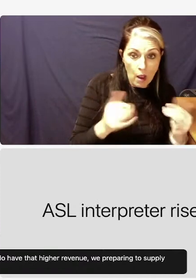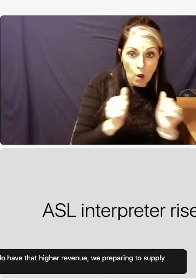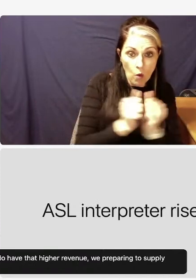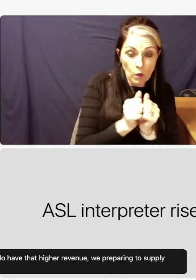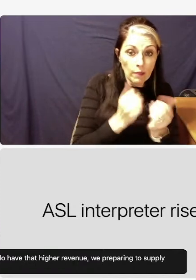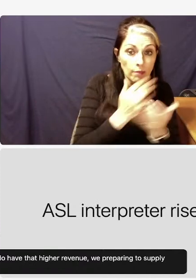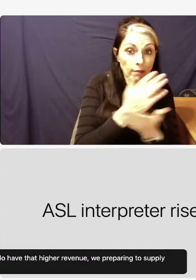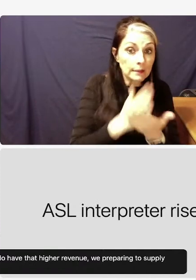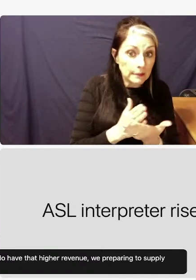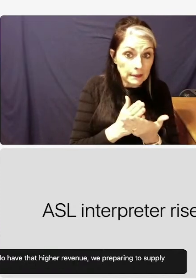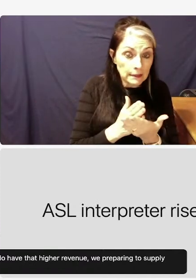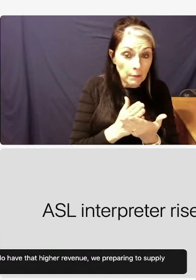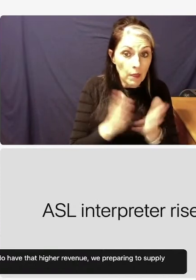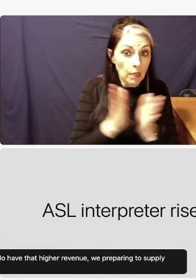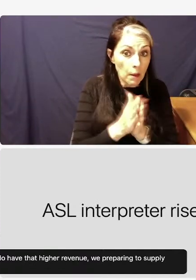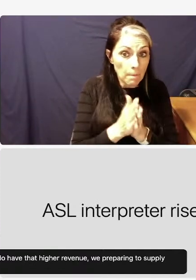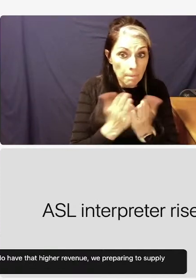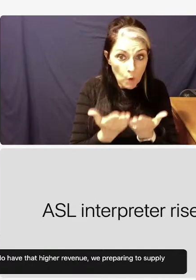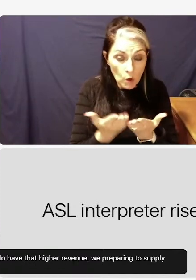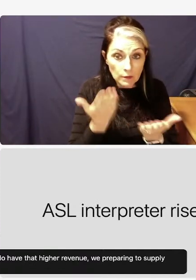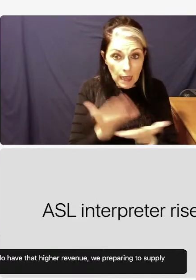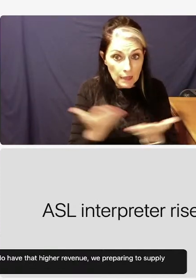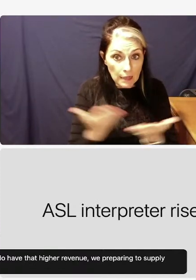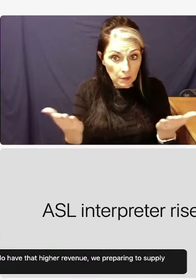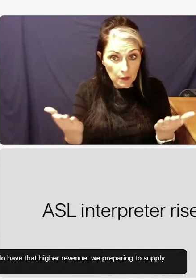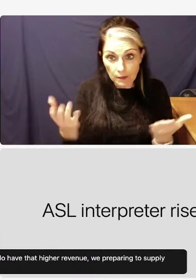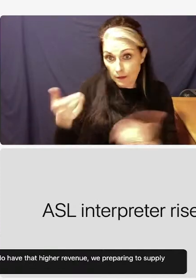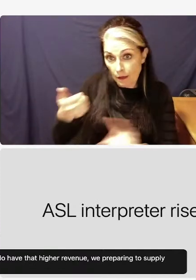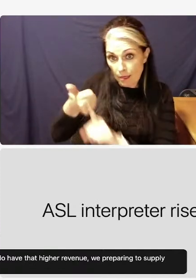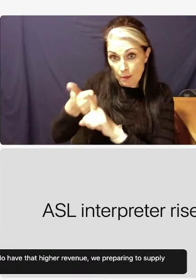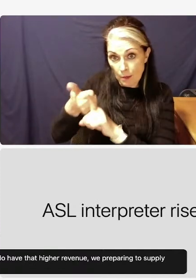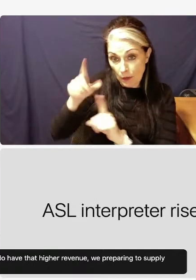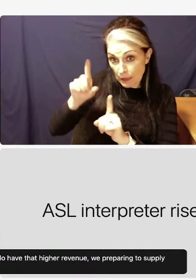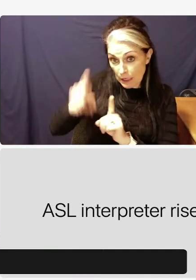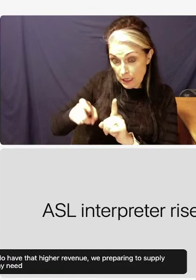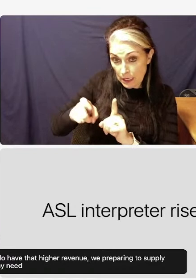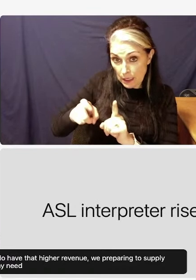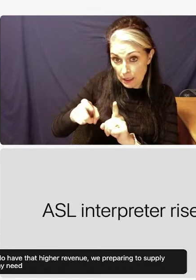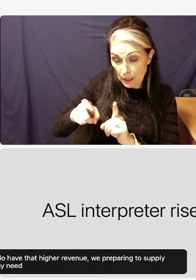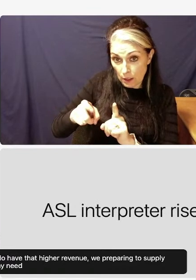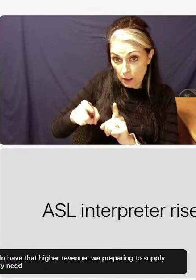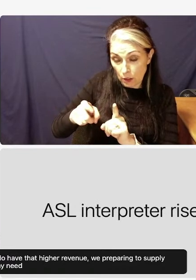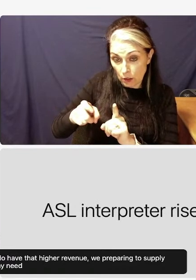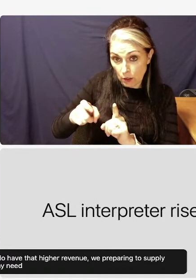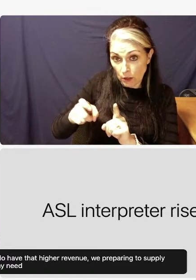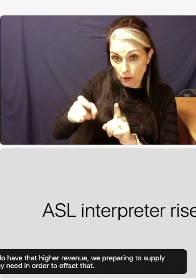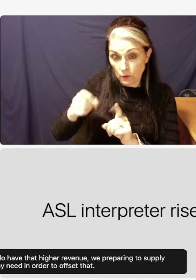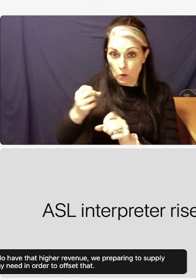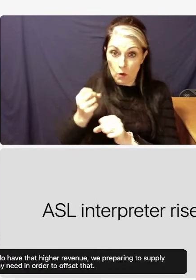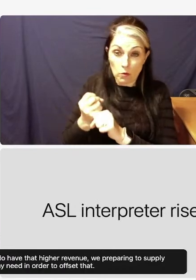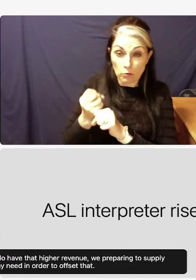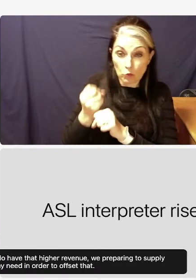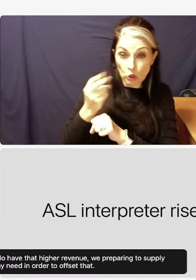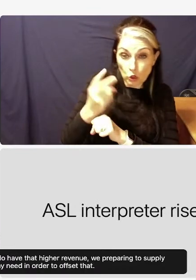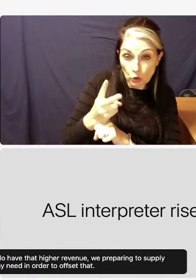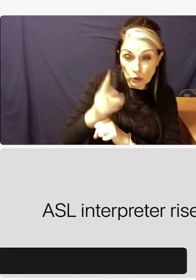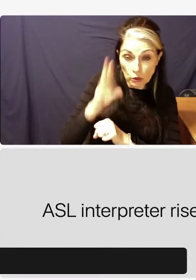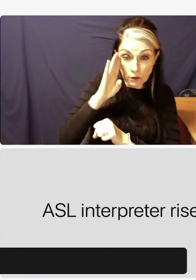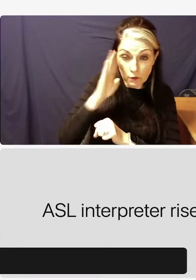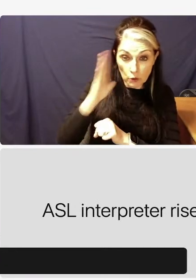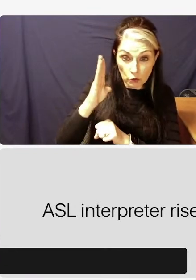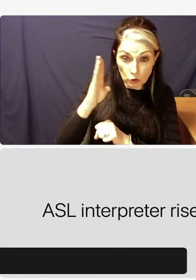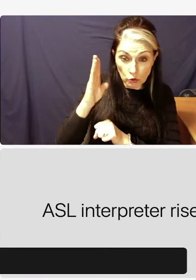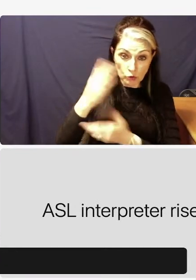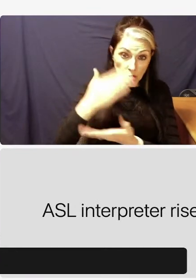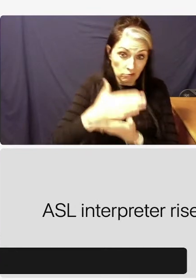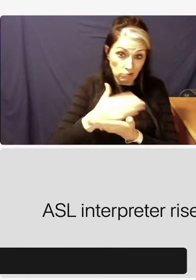the the books and the supplies that they may need in order to offset the next two years to come